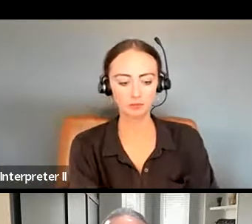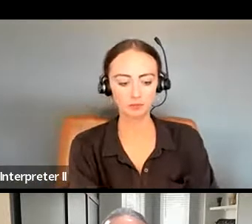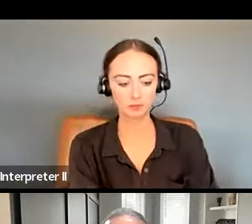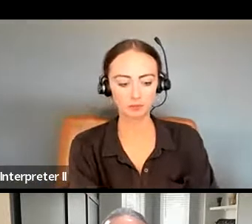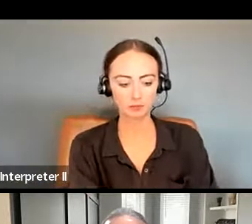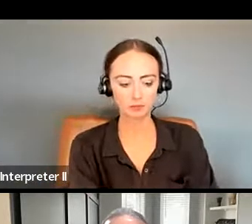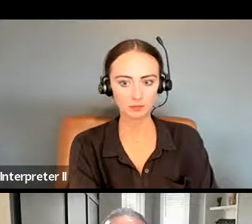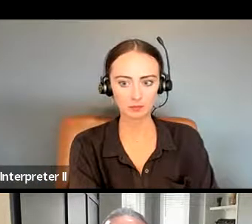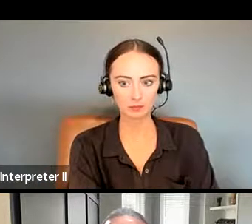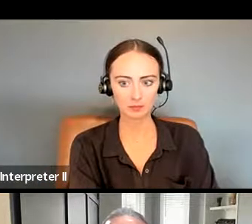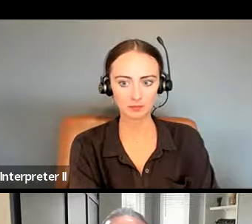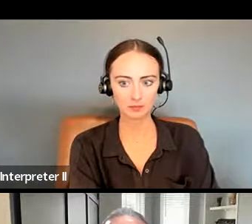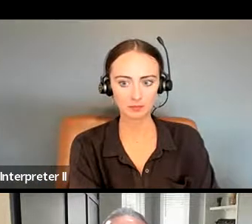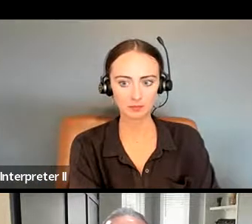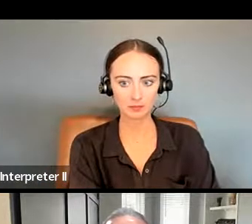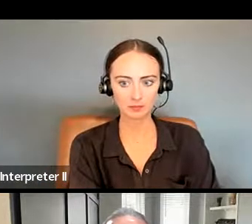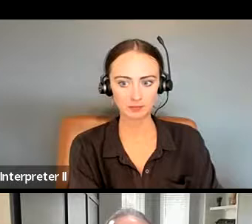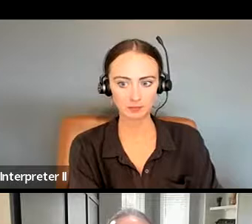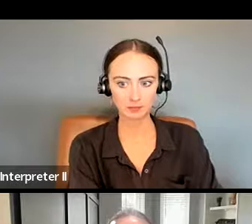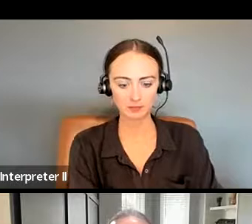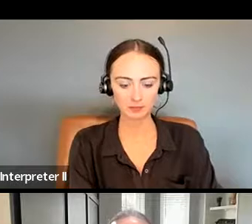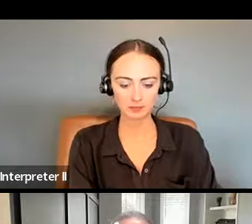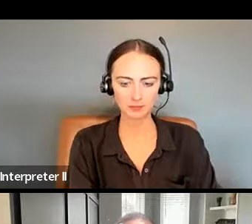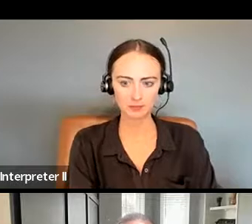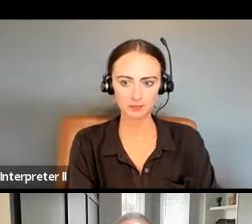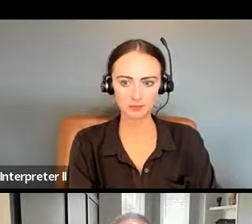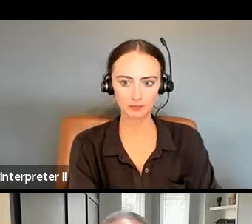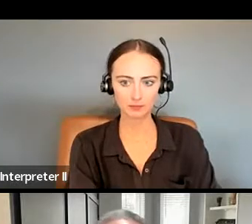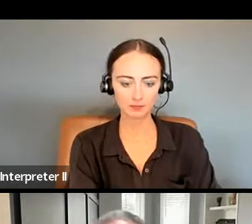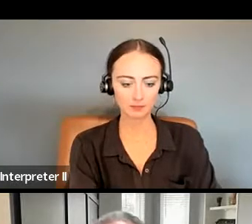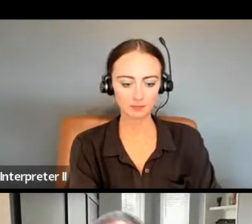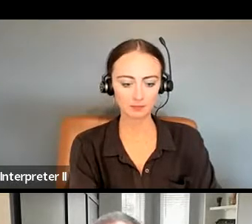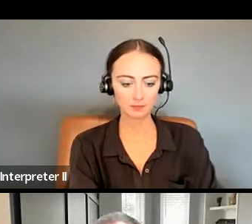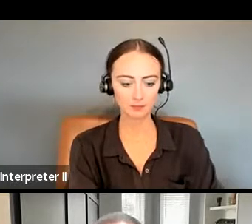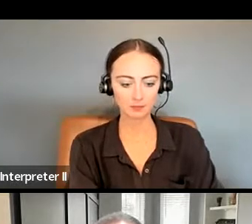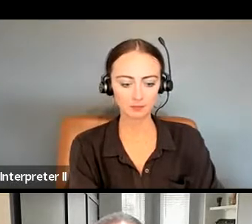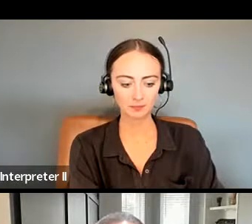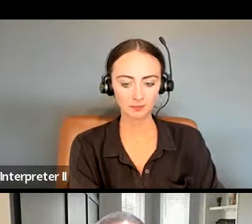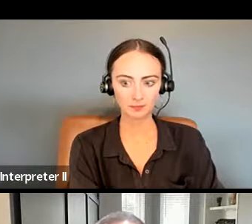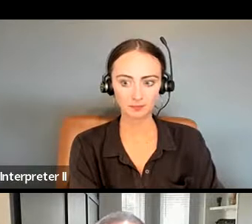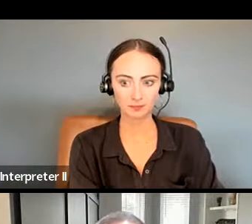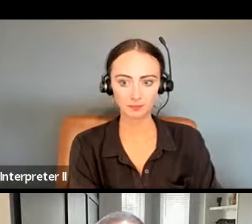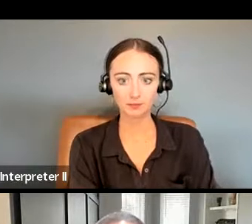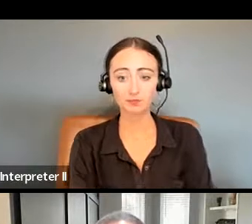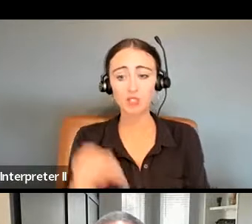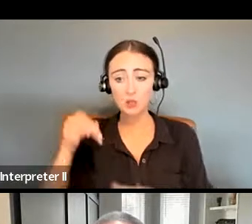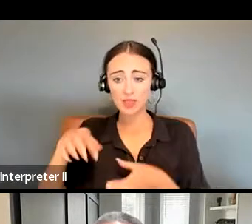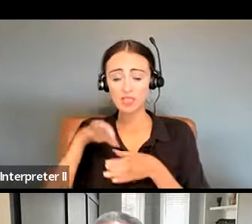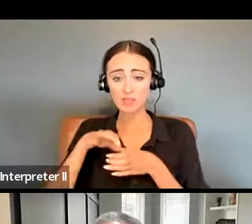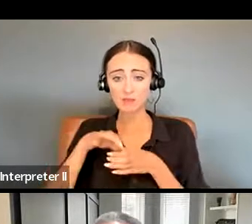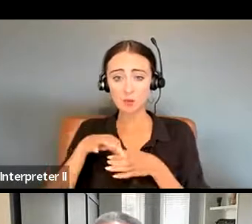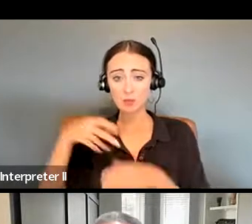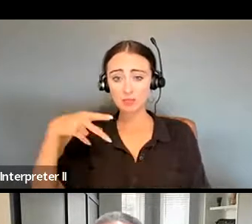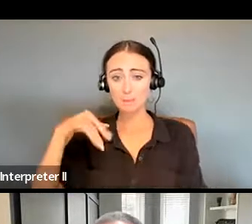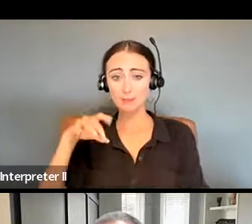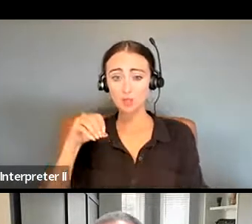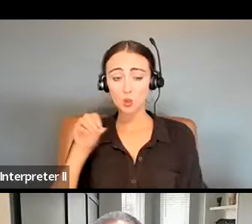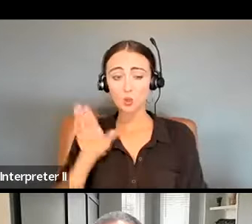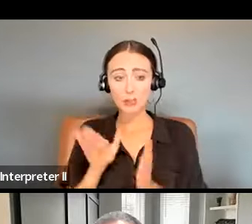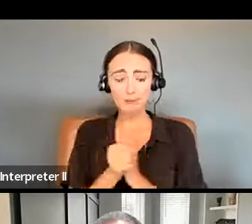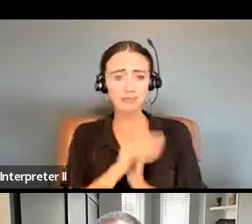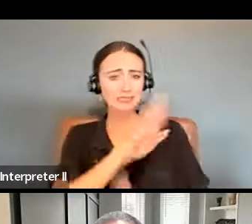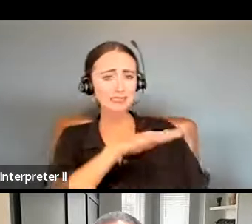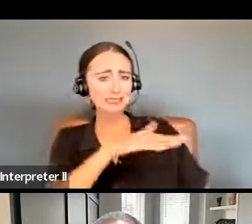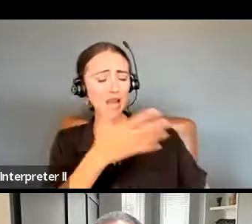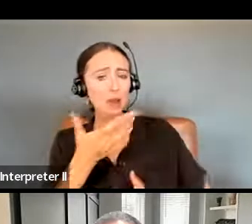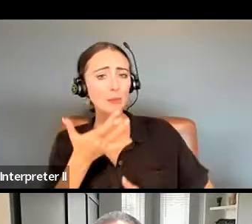you, Councilmember. We're going to proceed to a vote. The vote is on Councilmember Pinto's amendment, Mr. Chairman, can we have